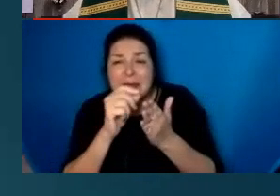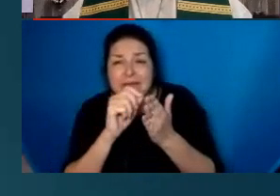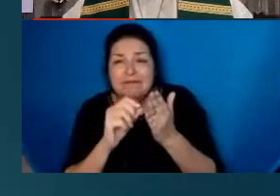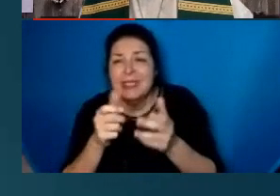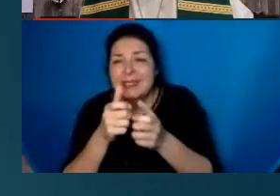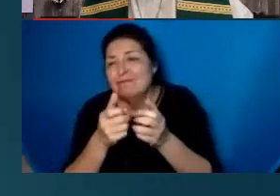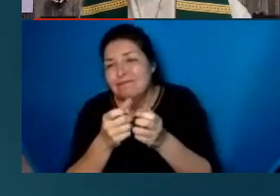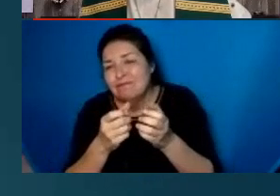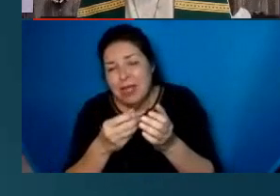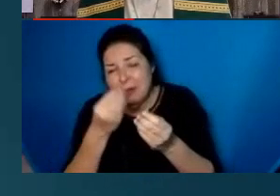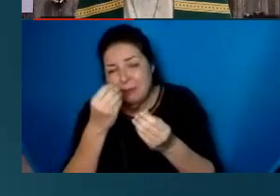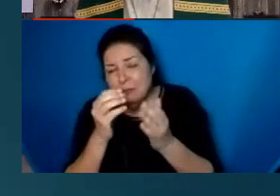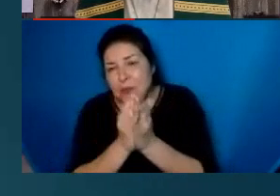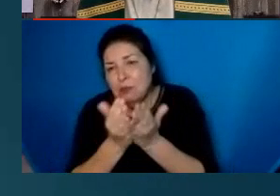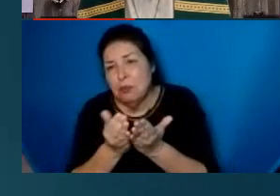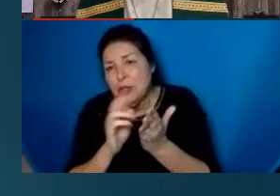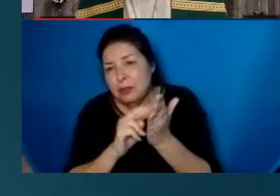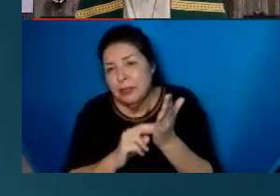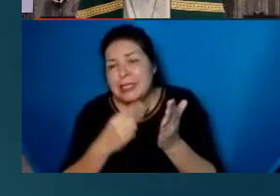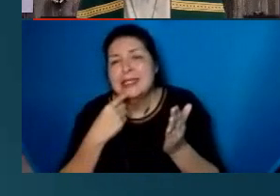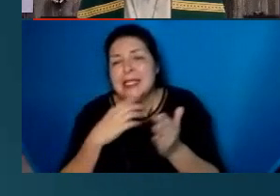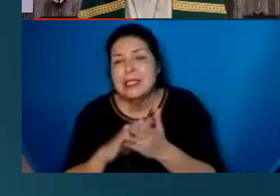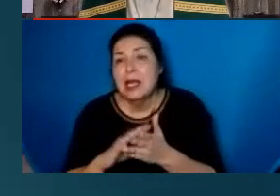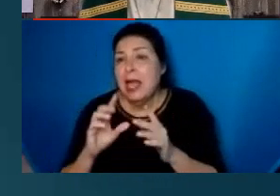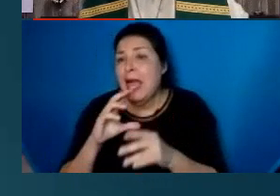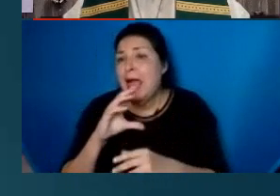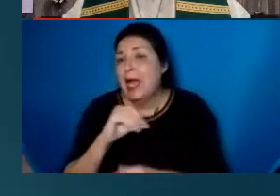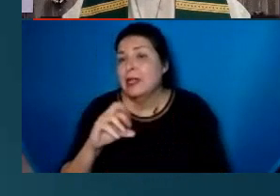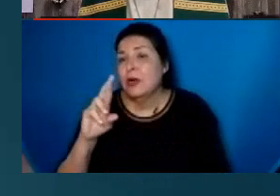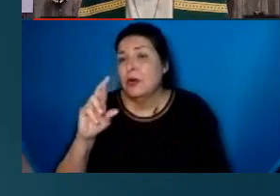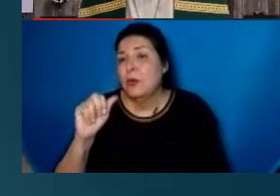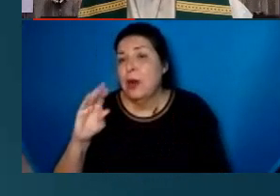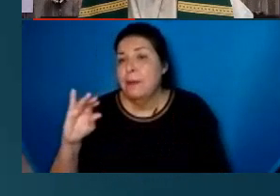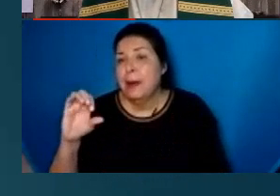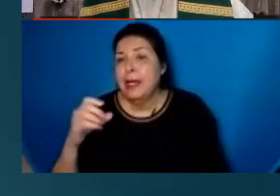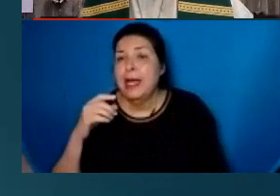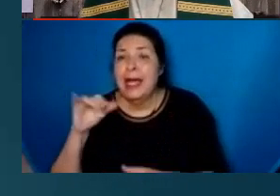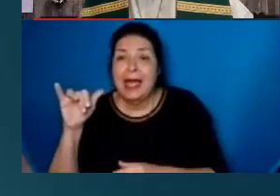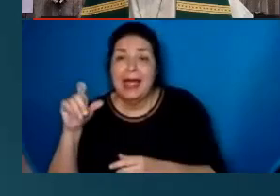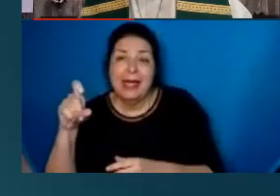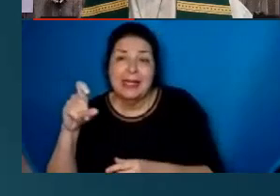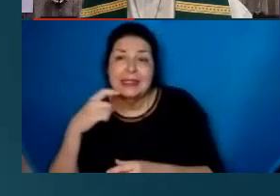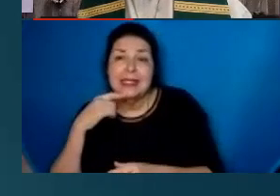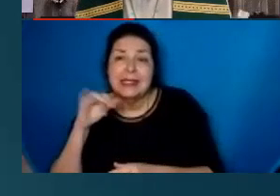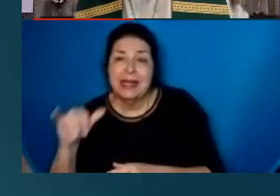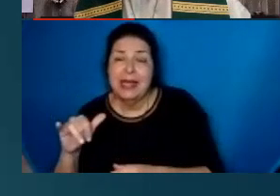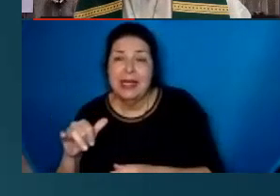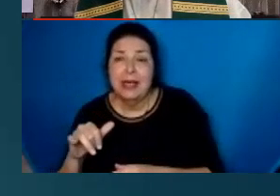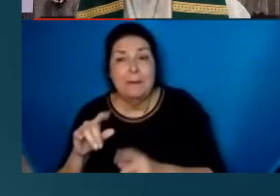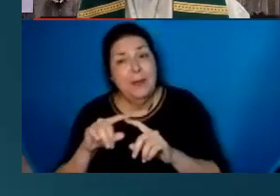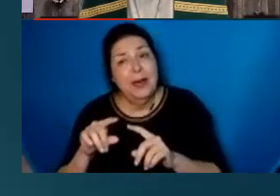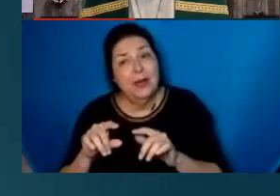X has this to say about it. But on the other hand, Rabbi Y disagrees and says